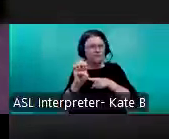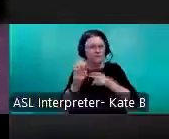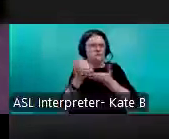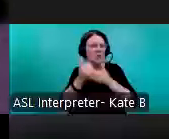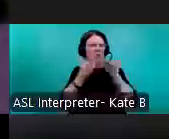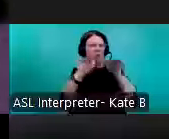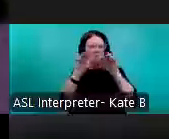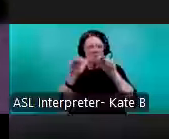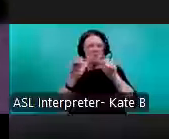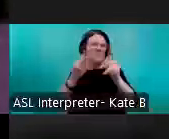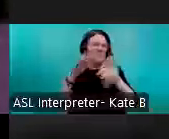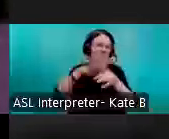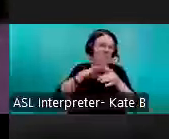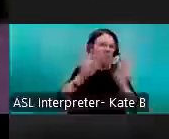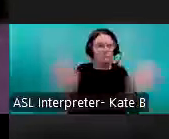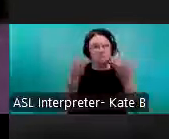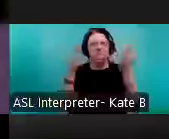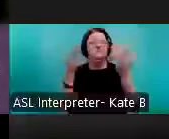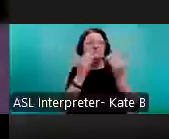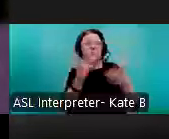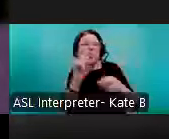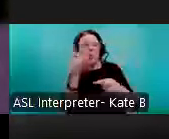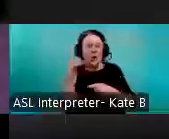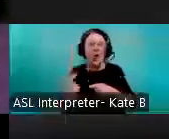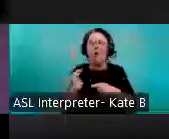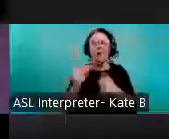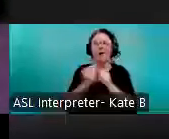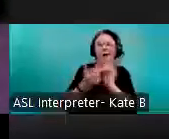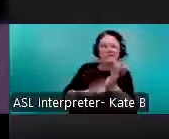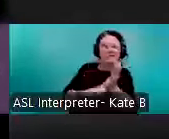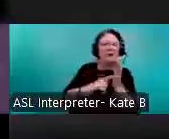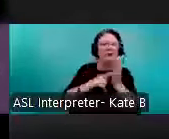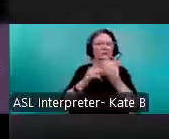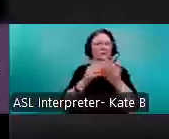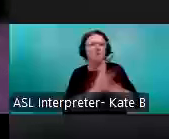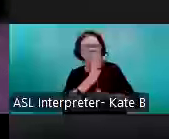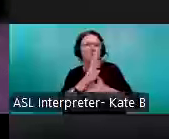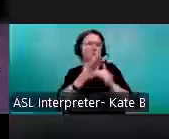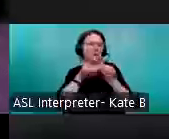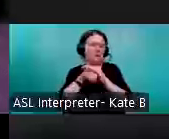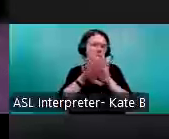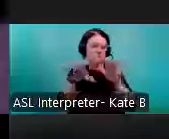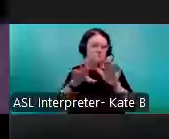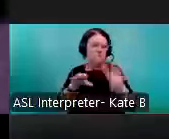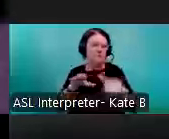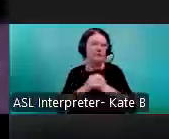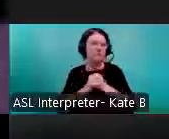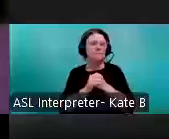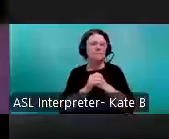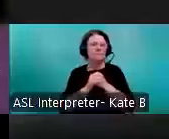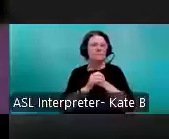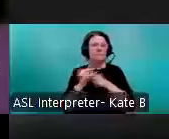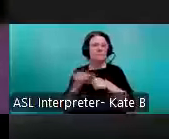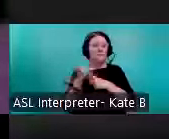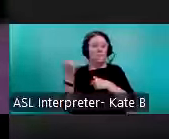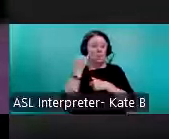work around encouraging people and informing people about their rights to vote and things like that. But some of the activities